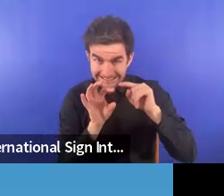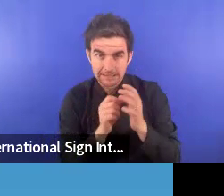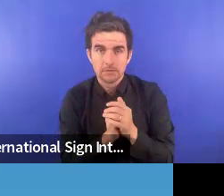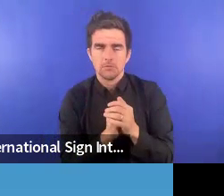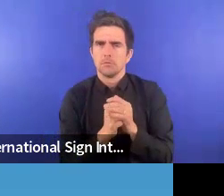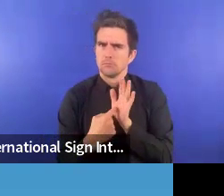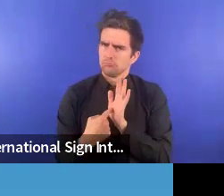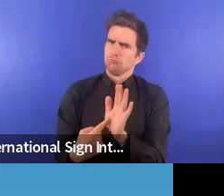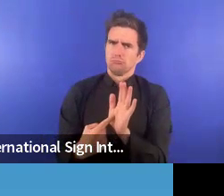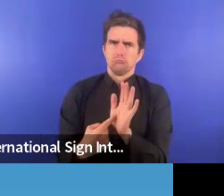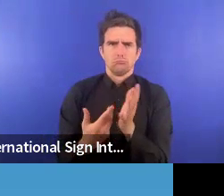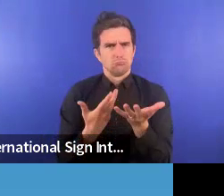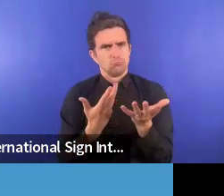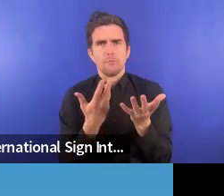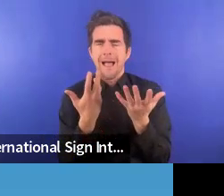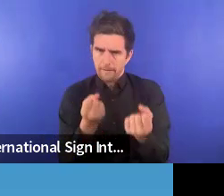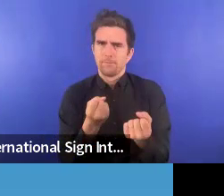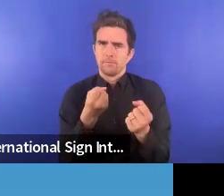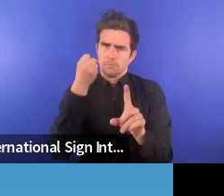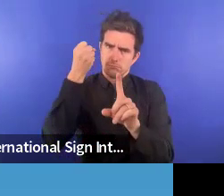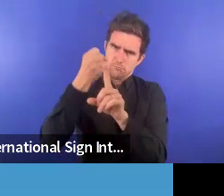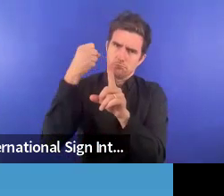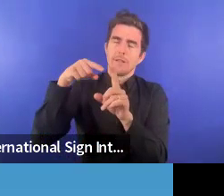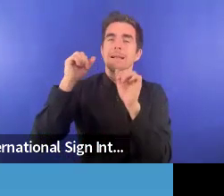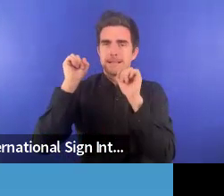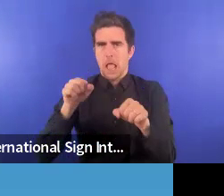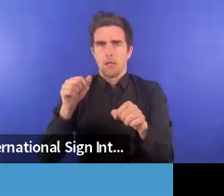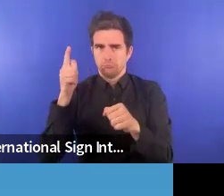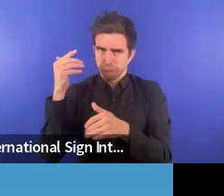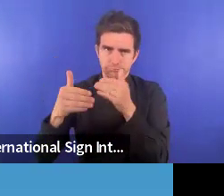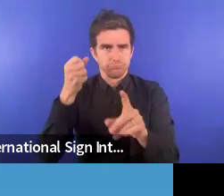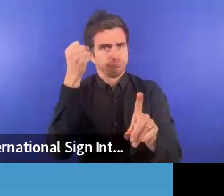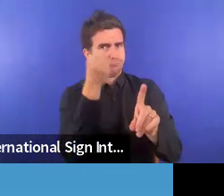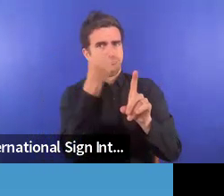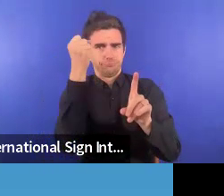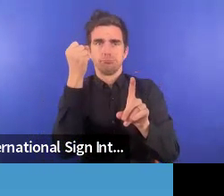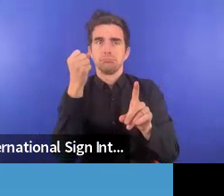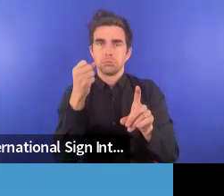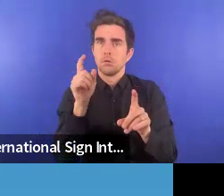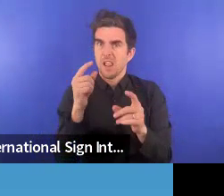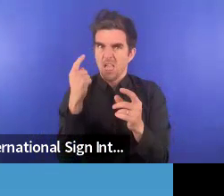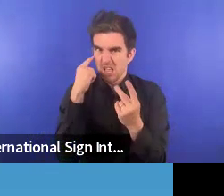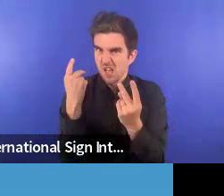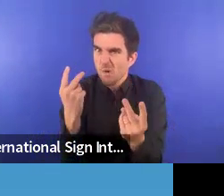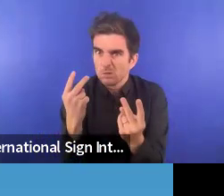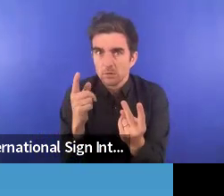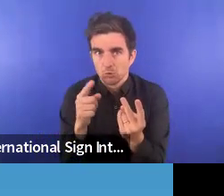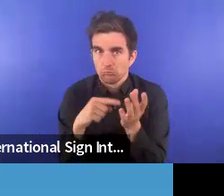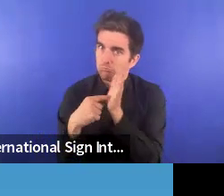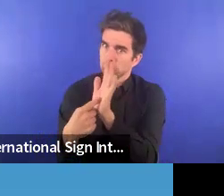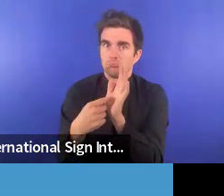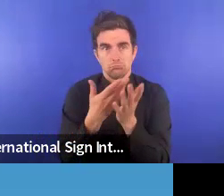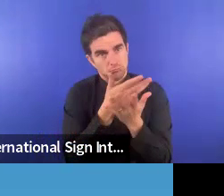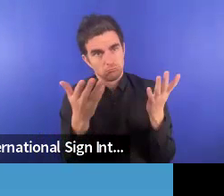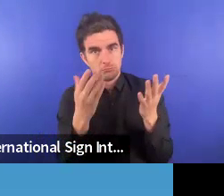data. And then I was really happy too to see the mention about how important